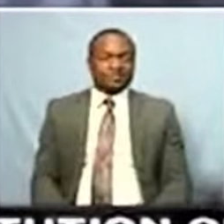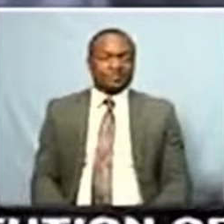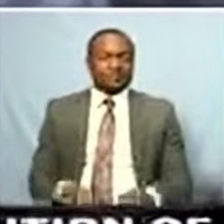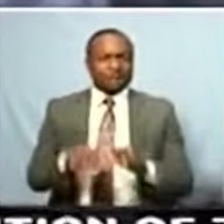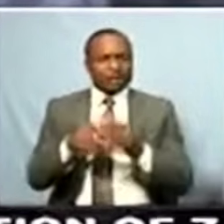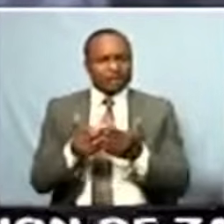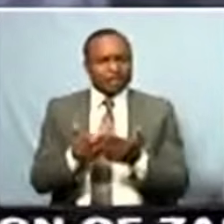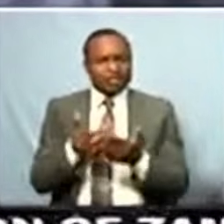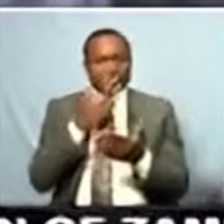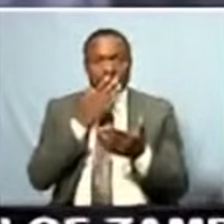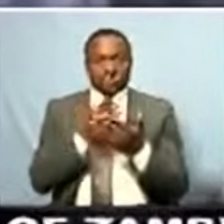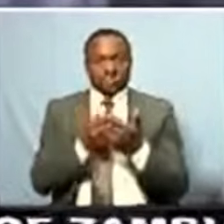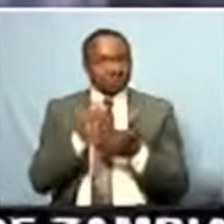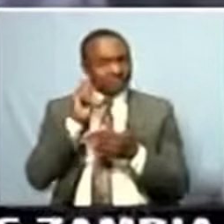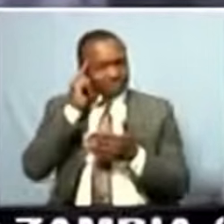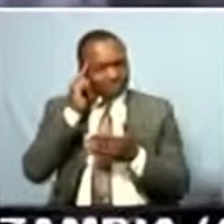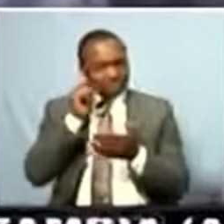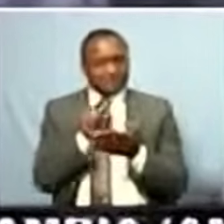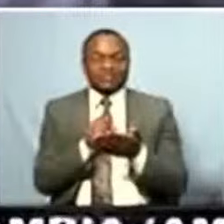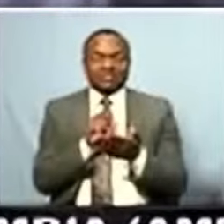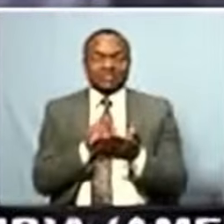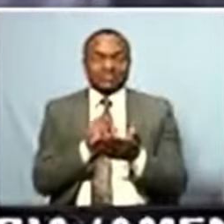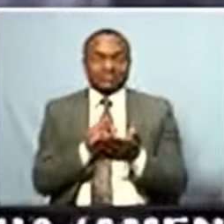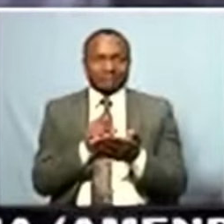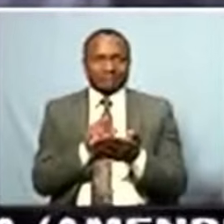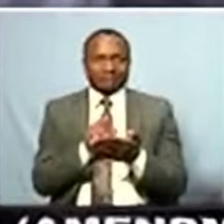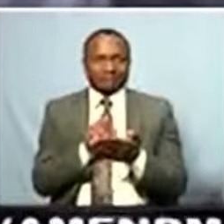How fair do you think this